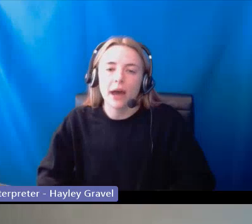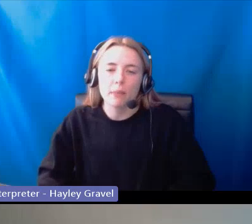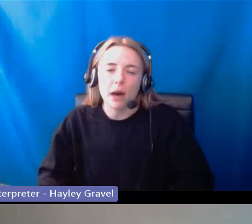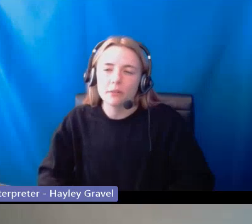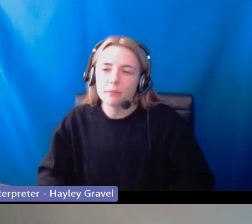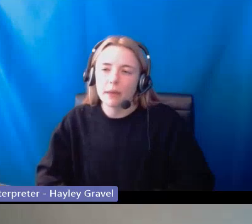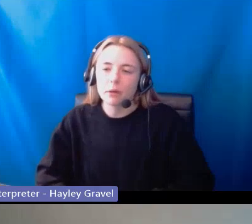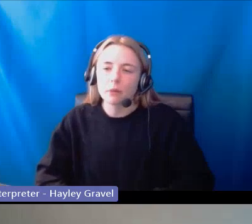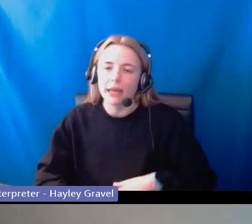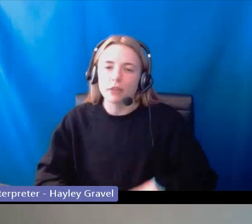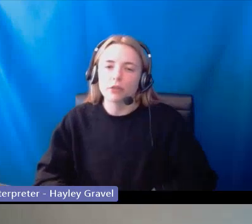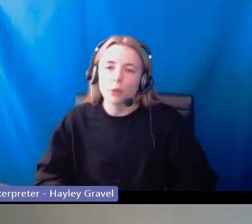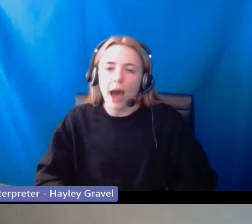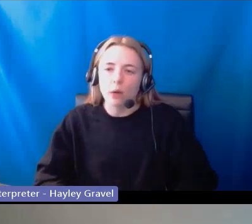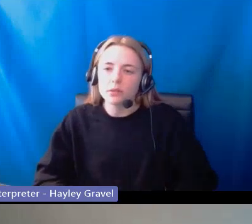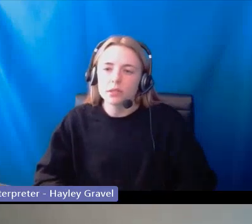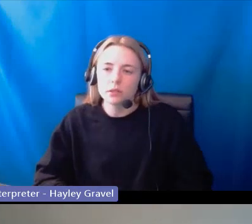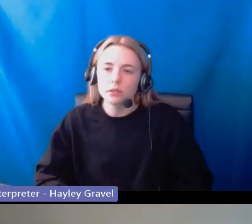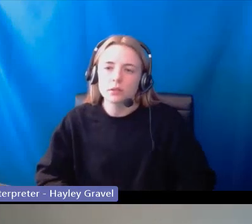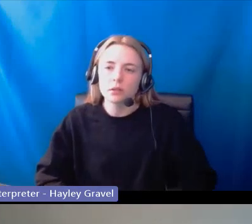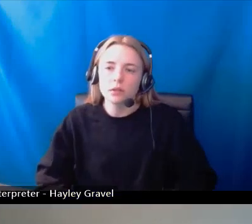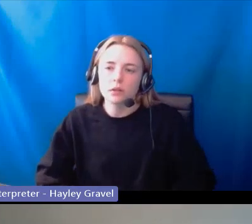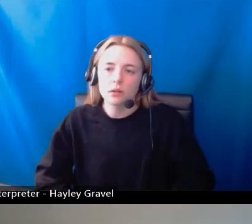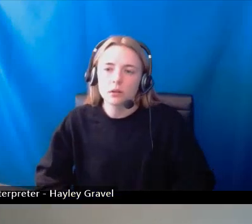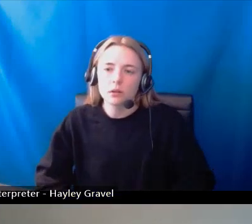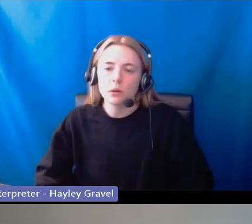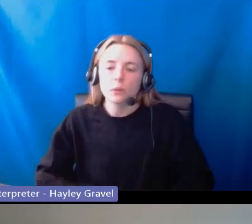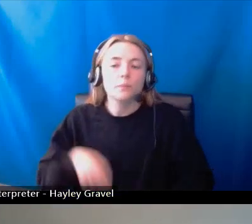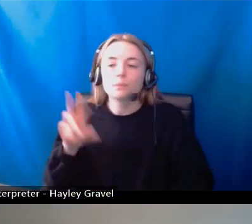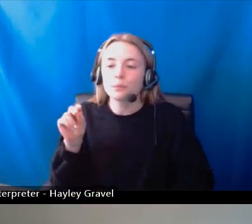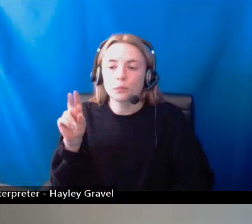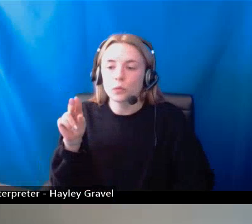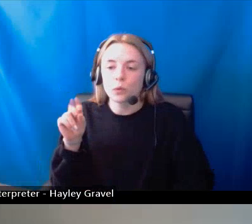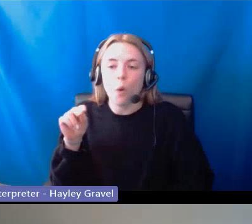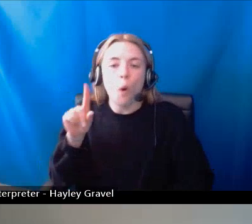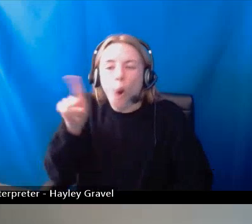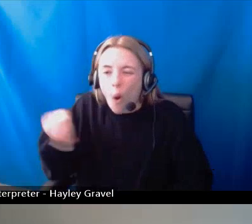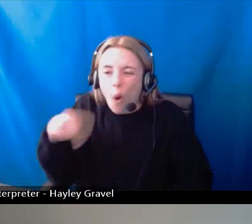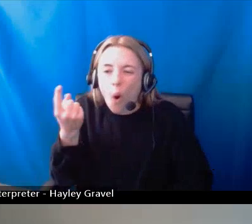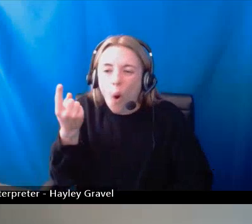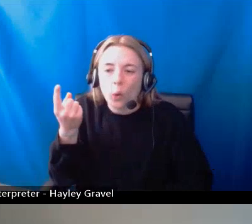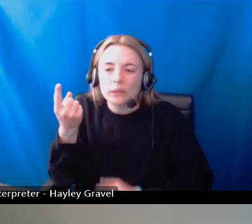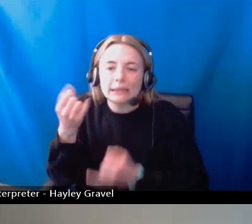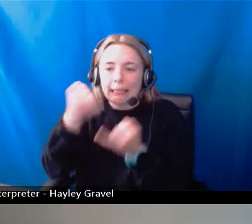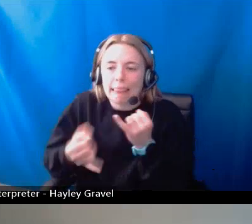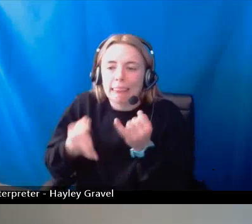not at the bottom of the paper, but like throughout. No, it's that's the last page.